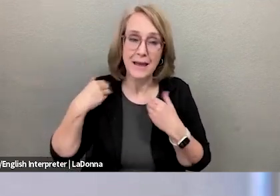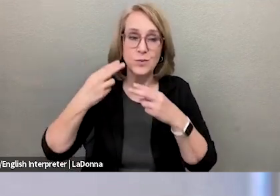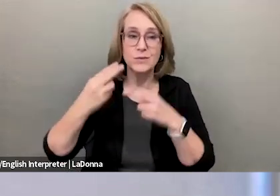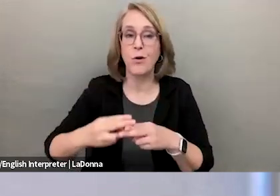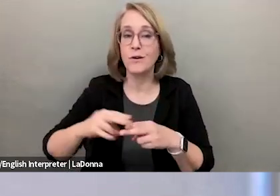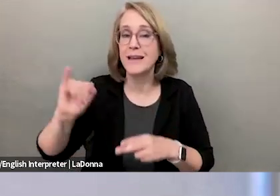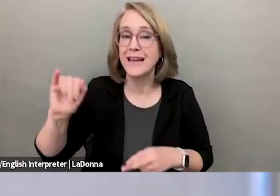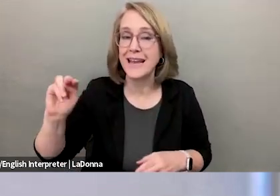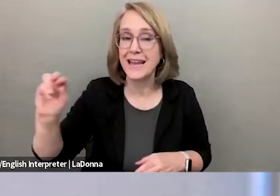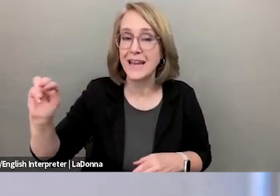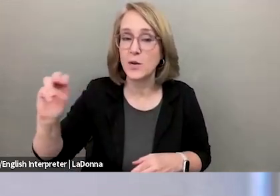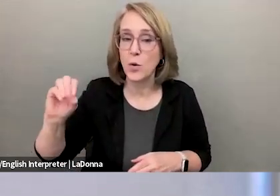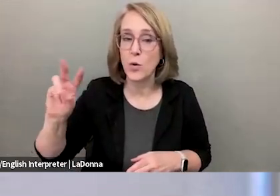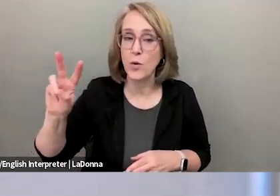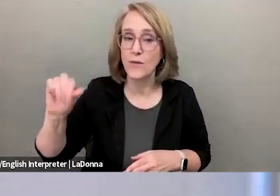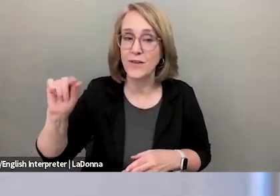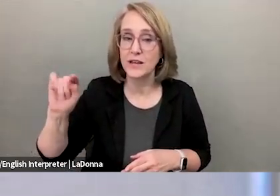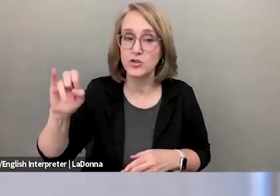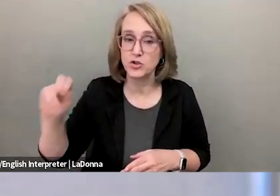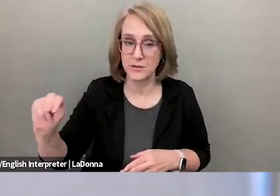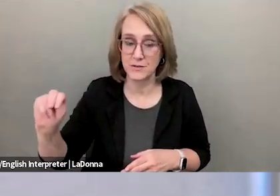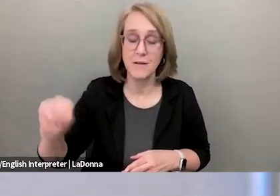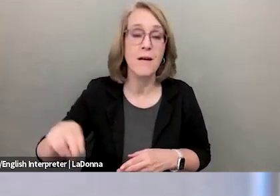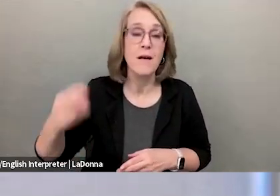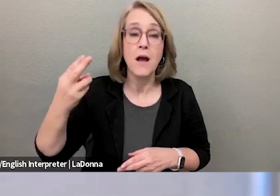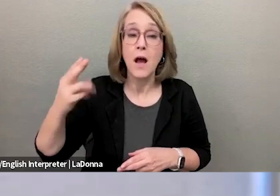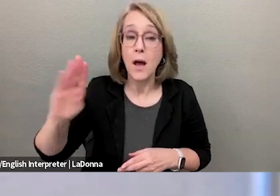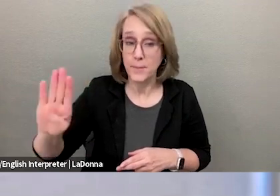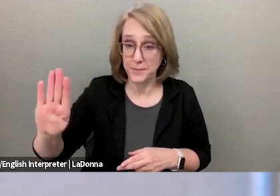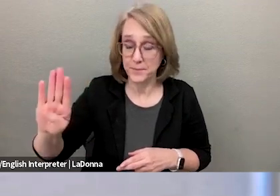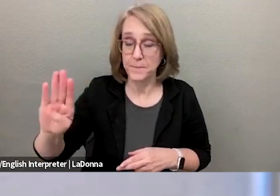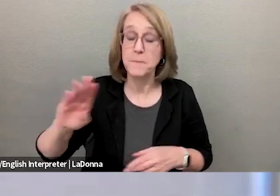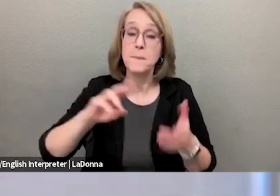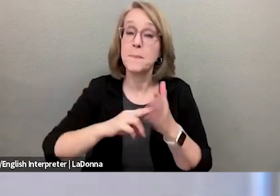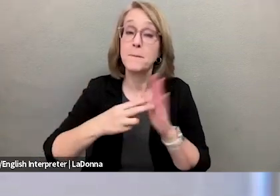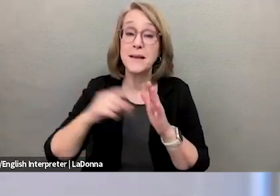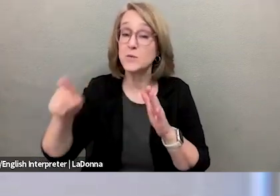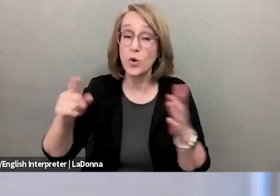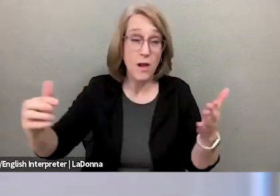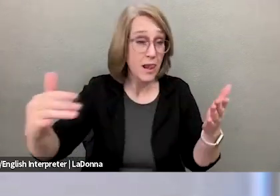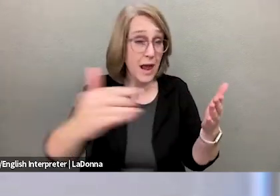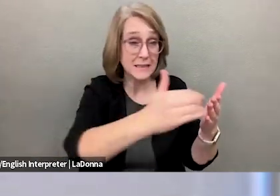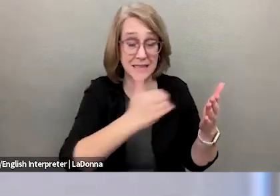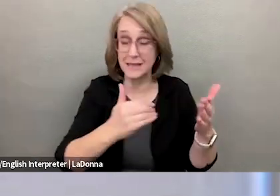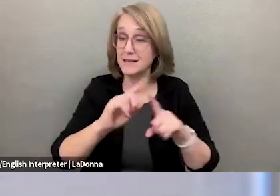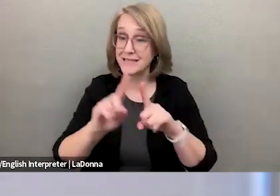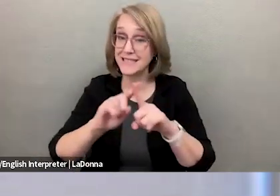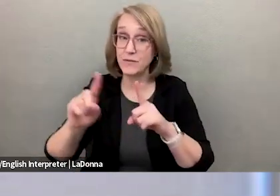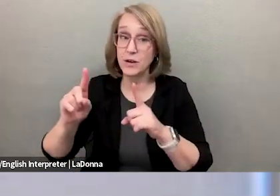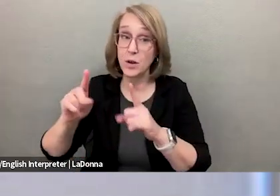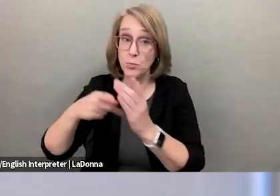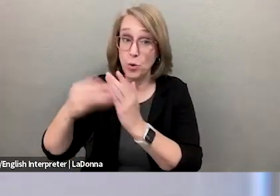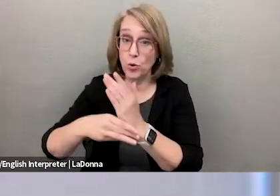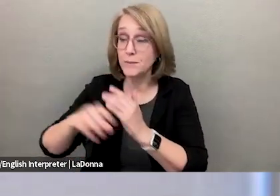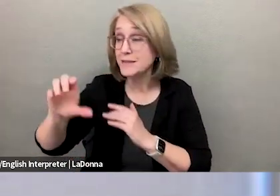we're looking at is collecting innovative caregiver programs and then also sorting them by the